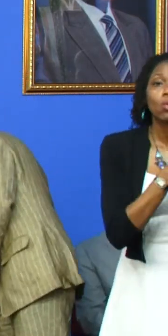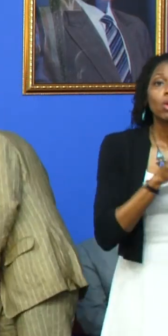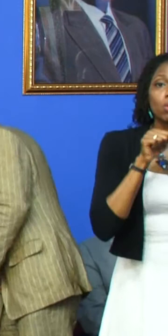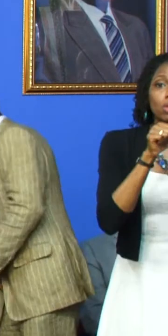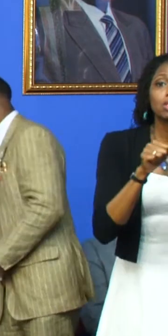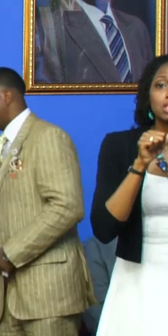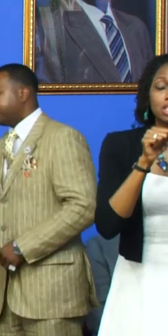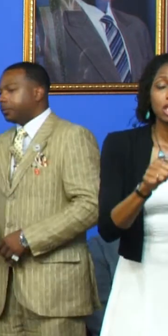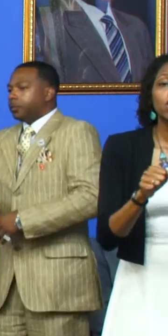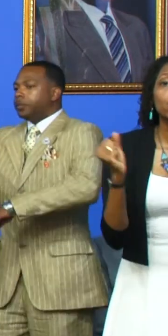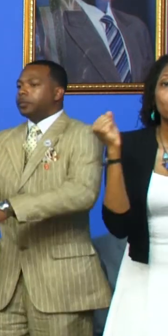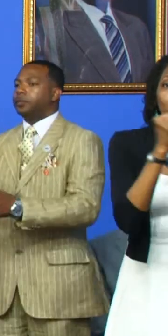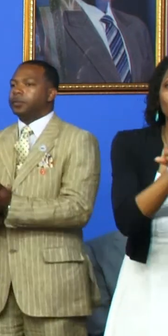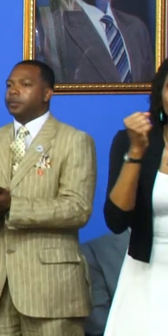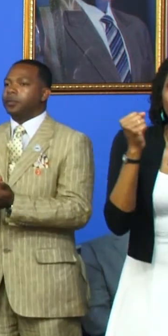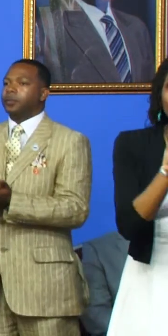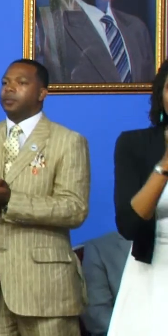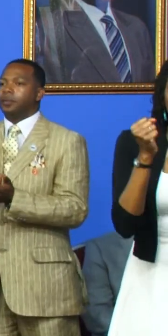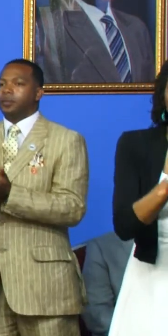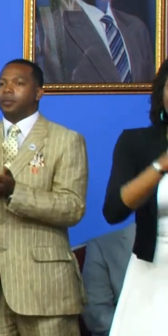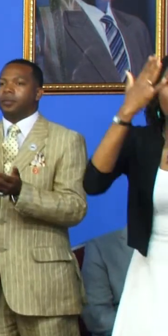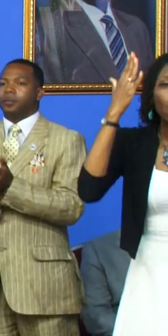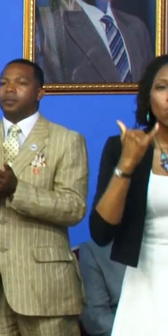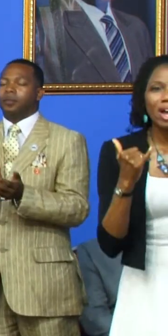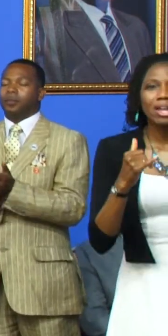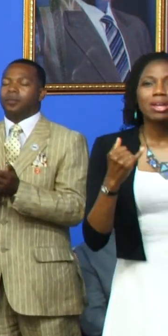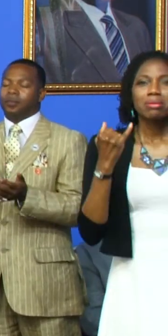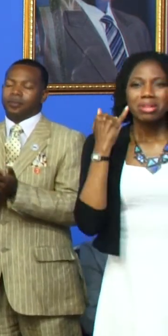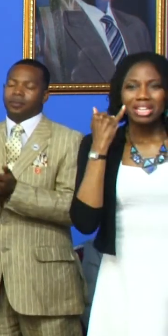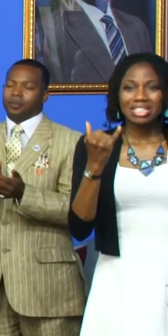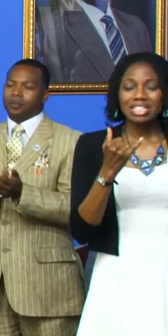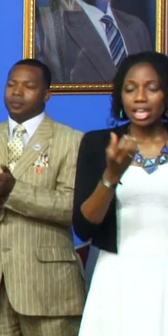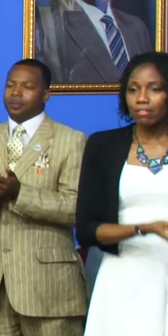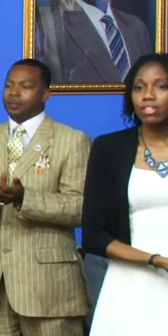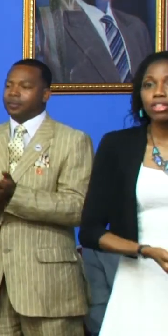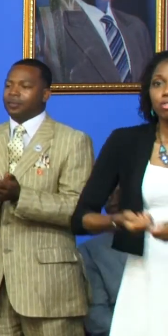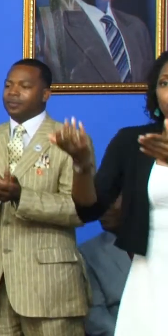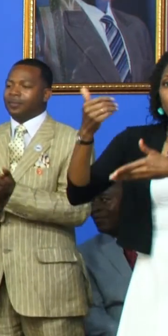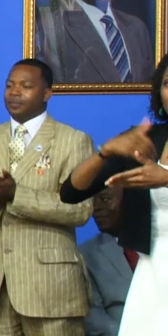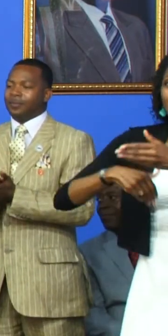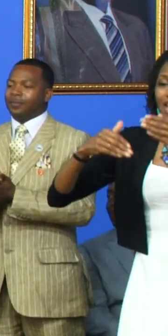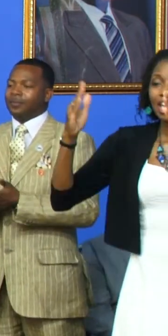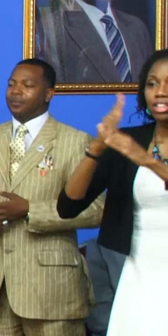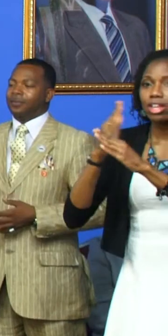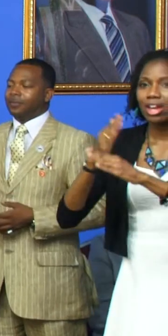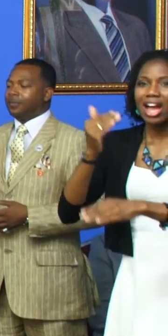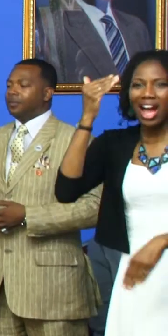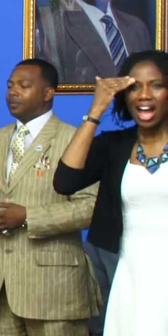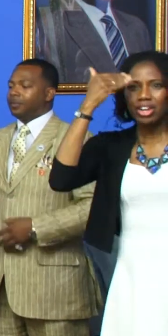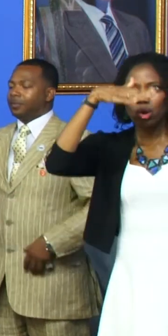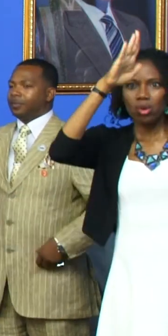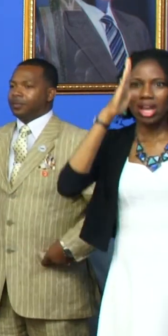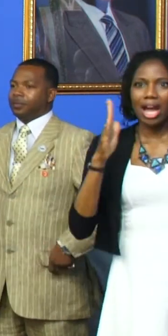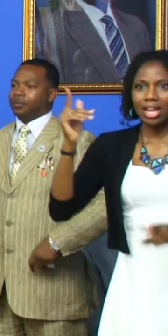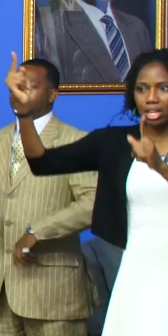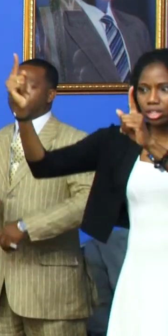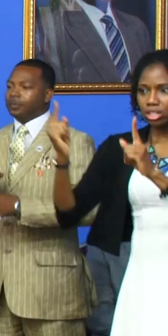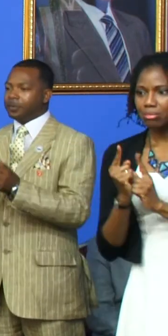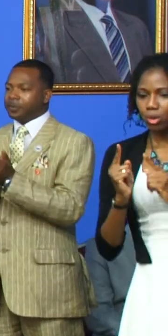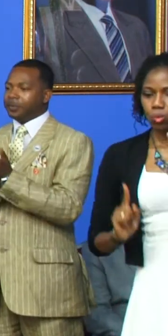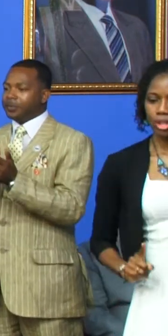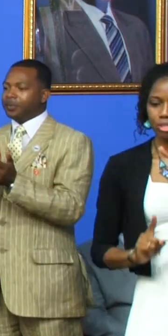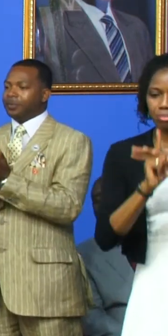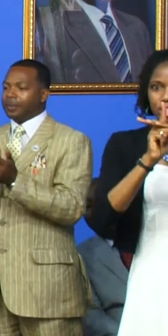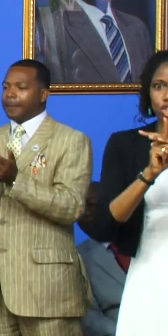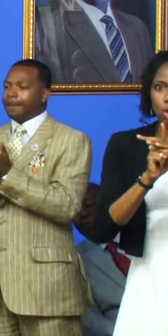Esau, because God promised me if they throw me in the flames, he going to step in the furnace. I'm not out here